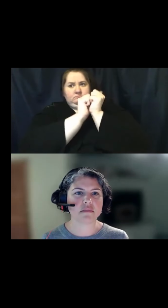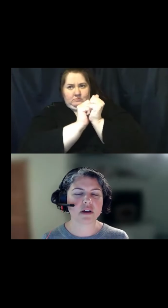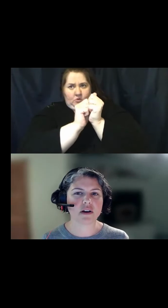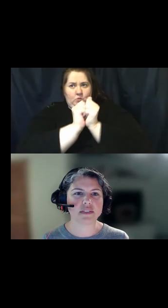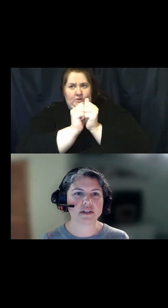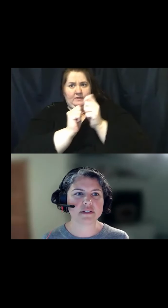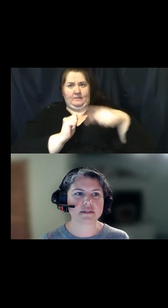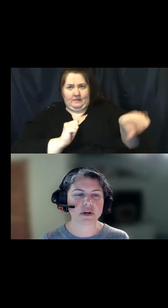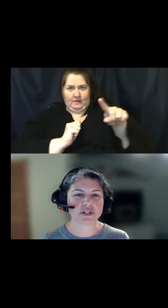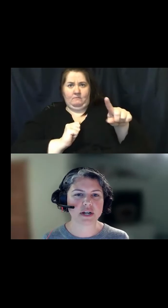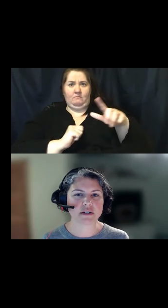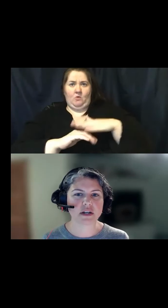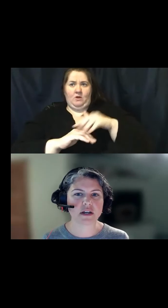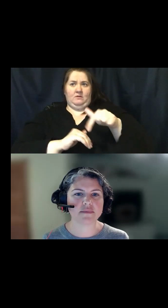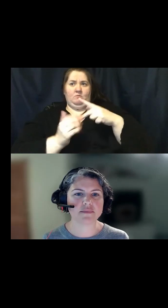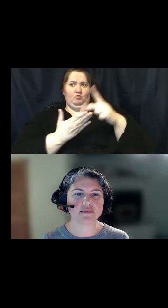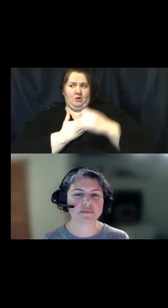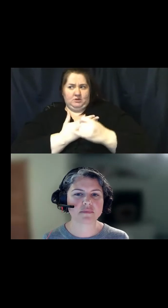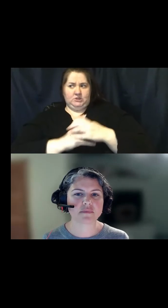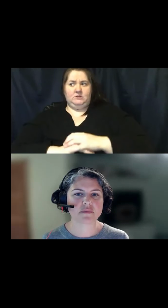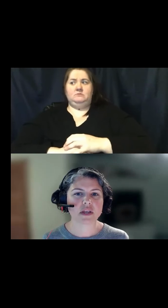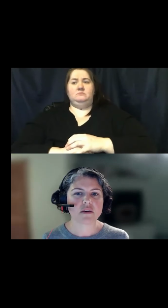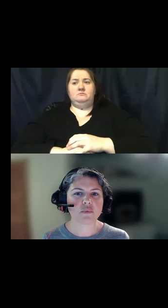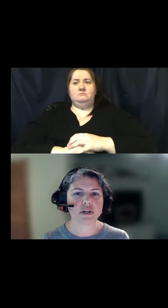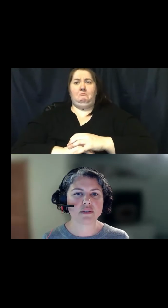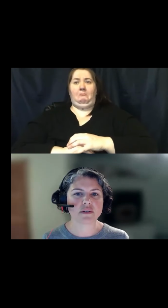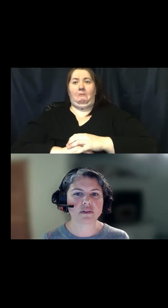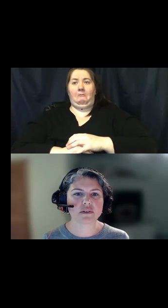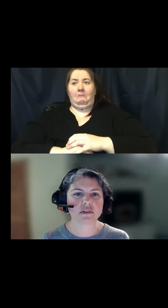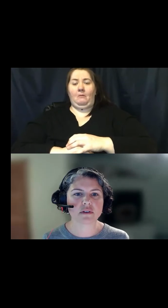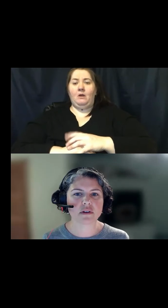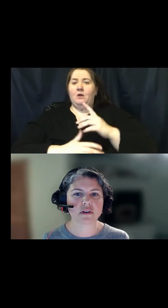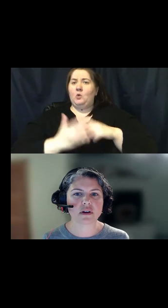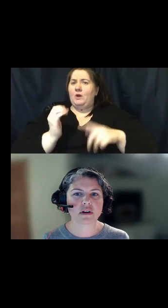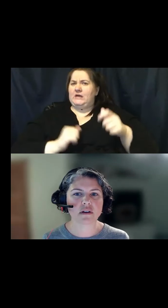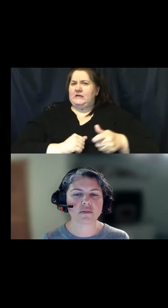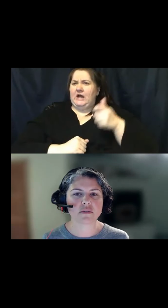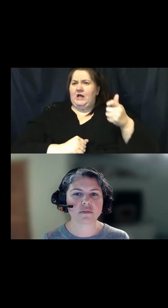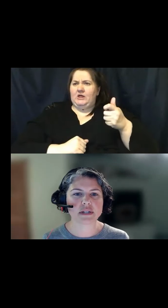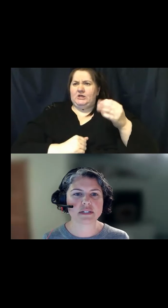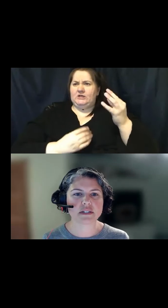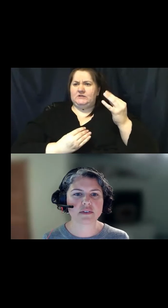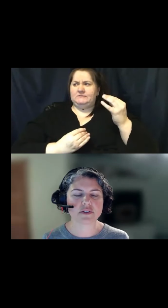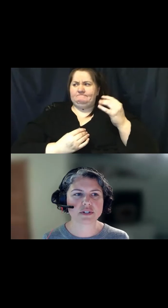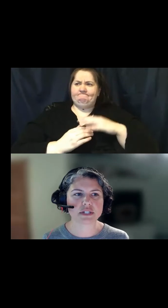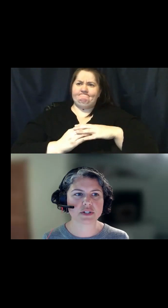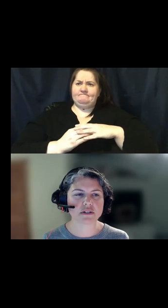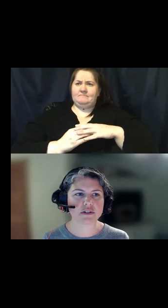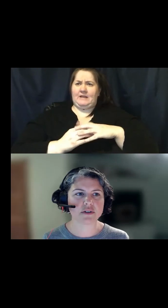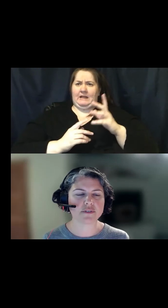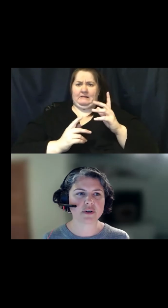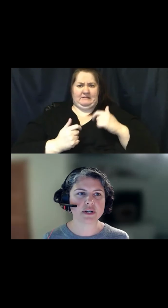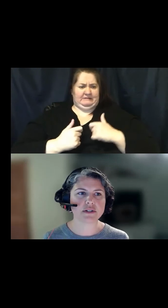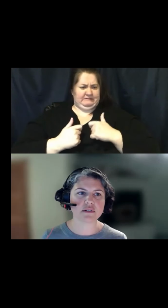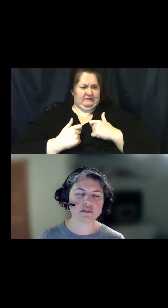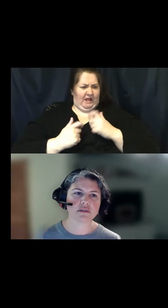them on this project. What other residents of other jurisdictions are